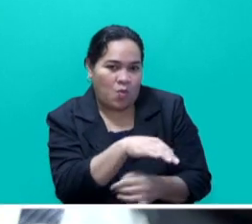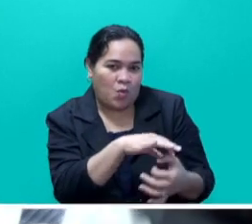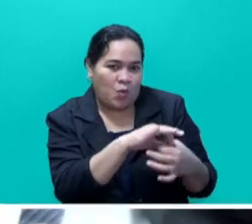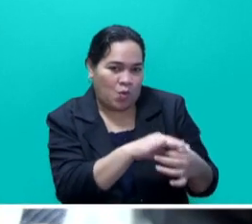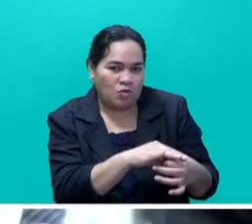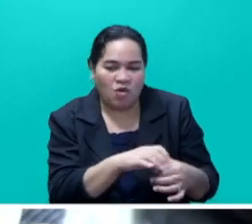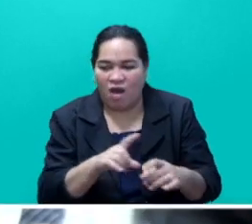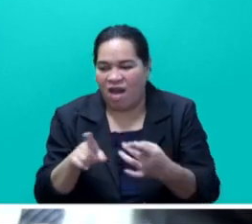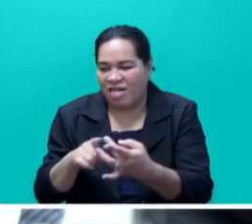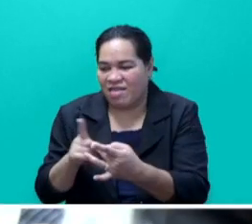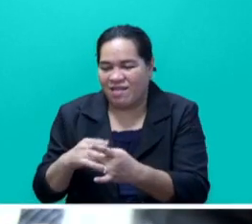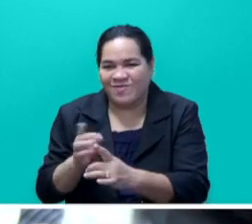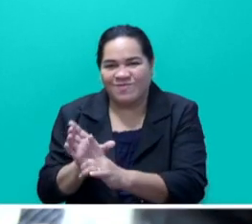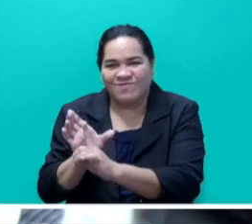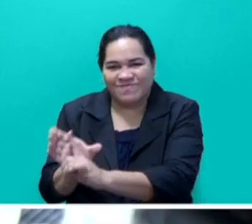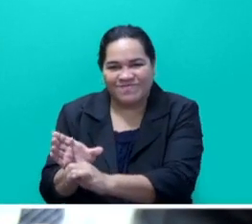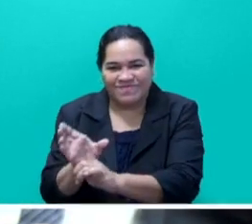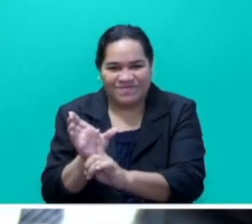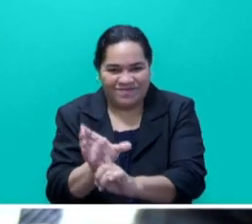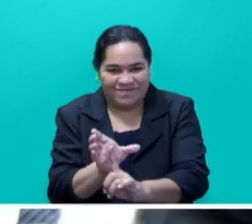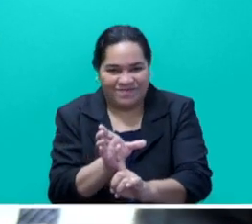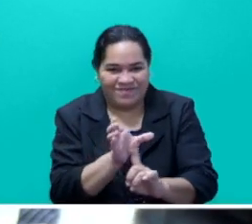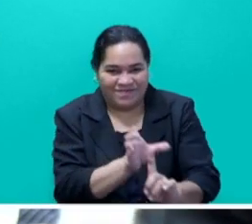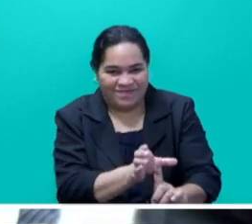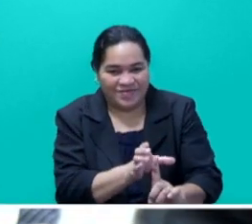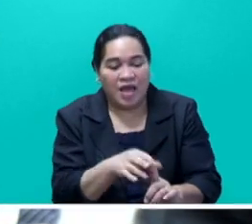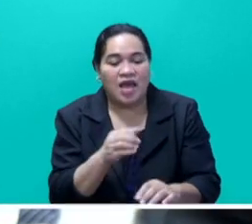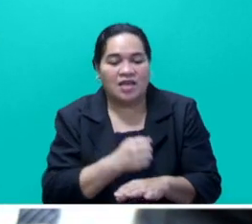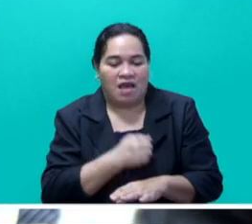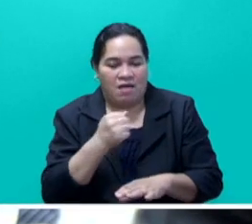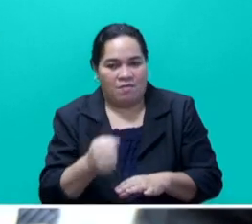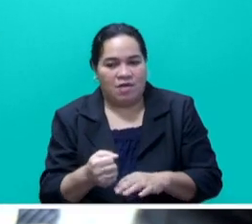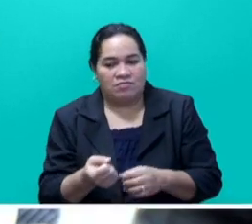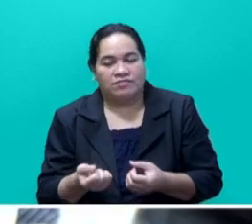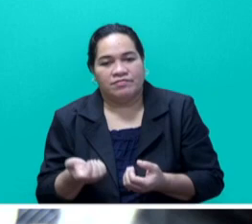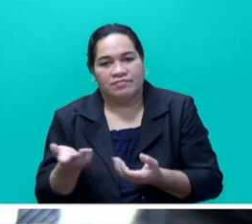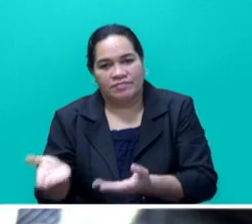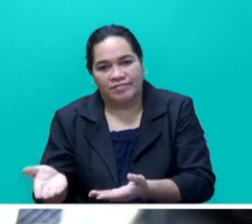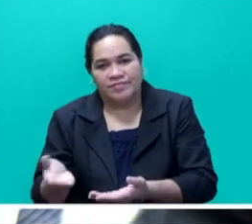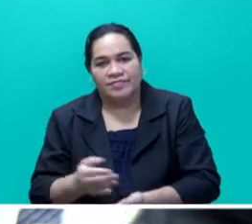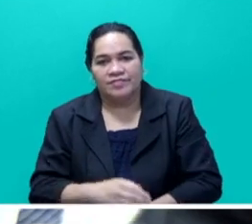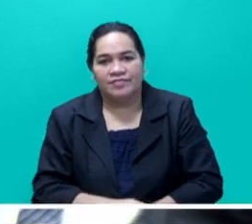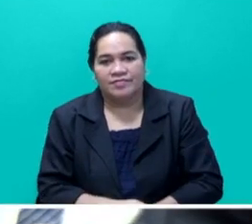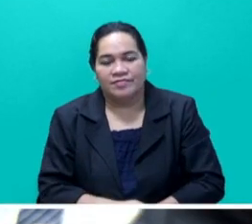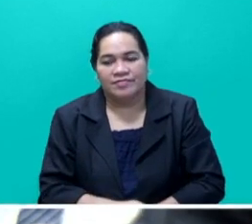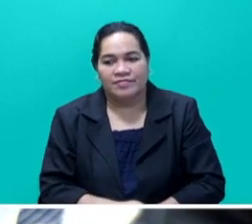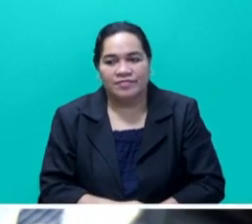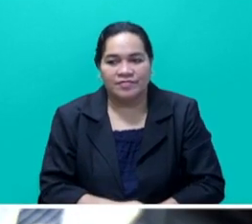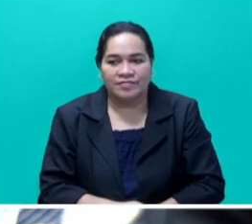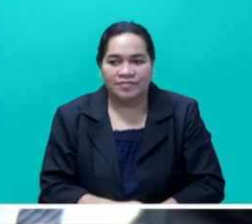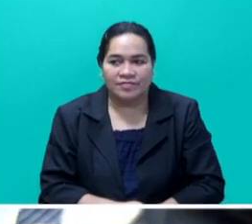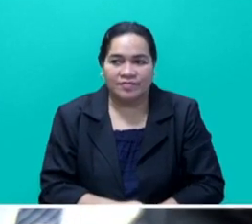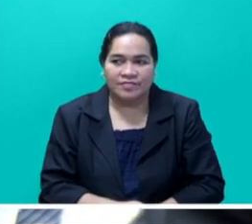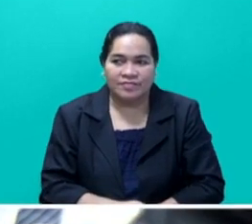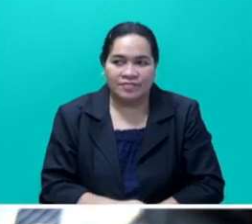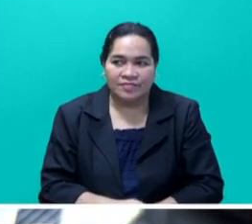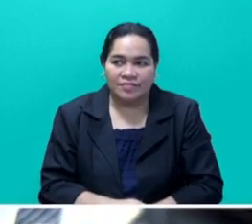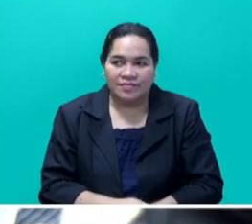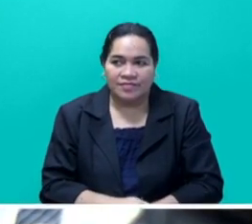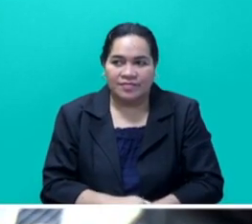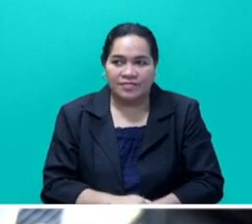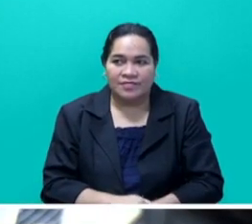other facilities that are provided by government. And as we speak,